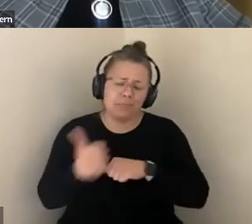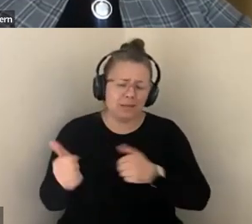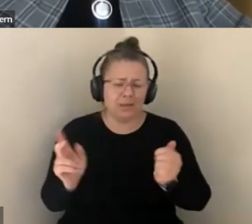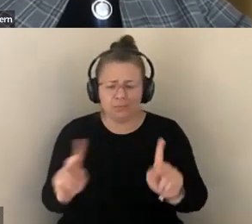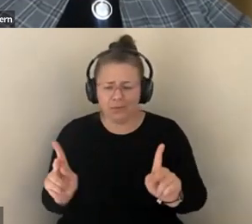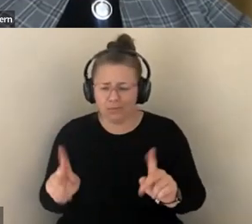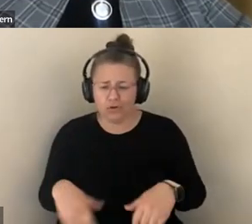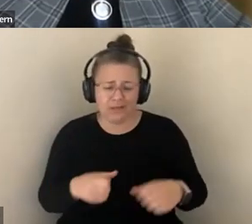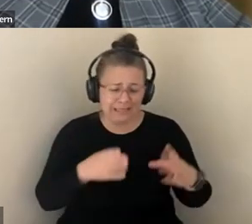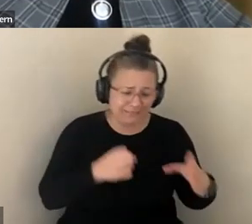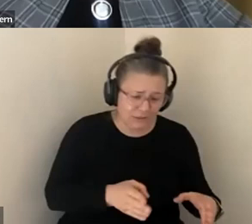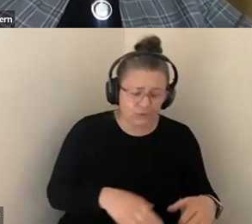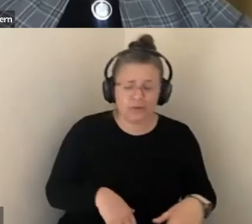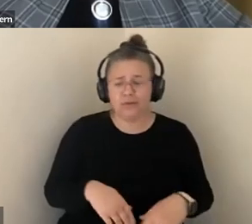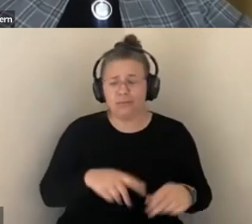issues that we created ourselves.